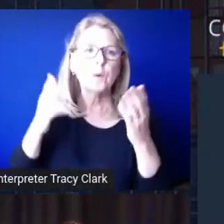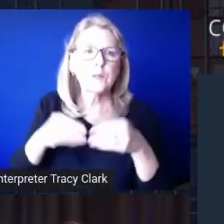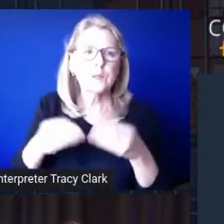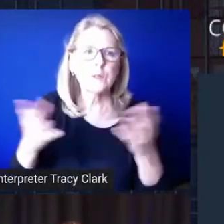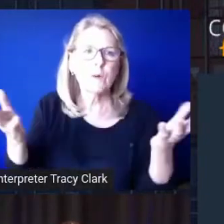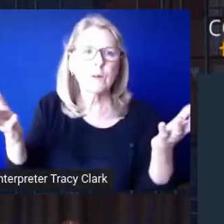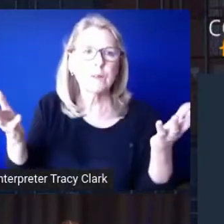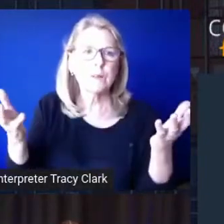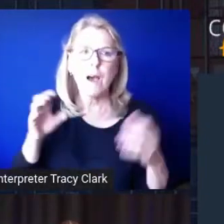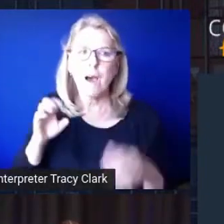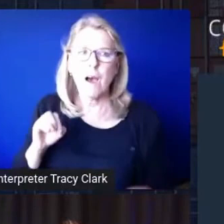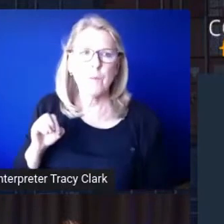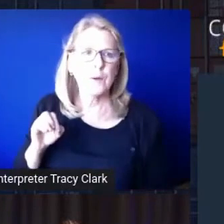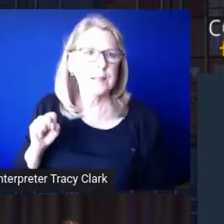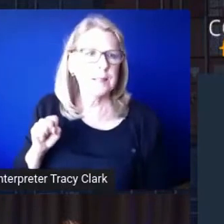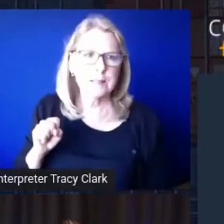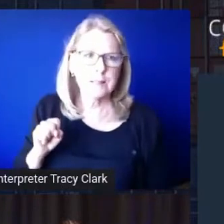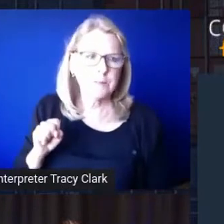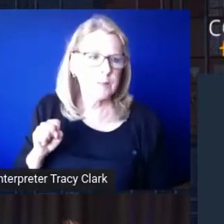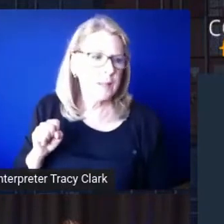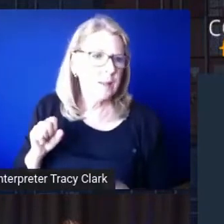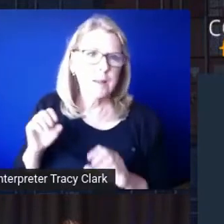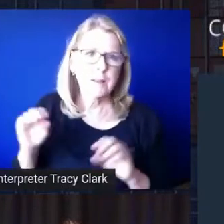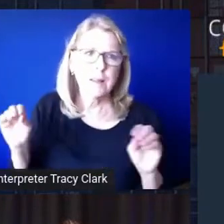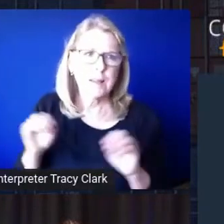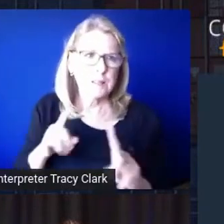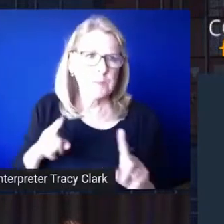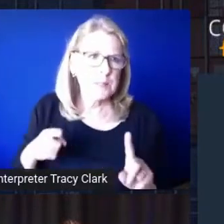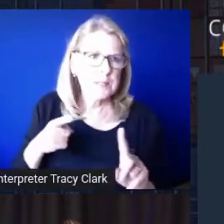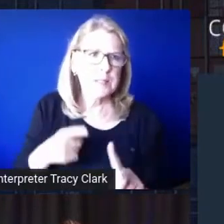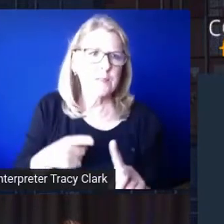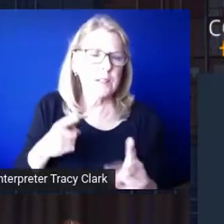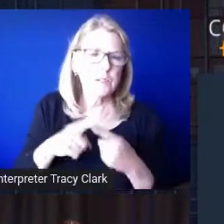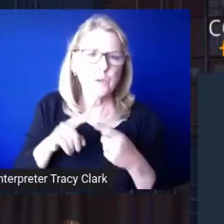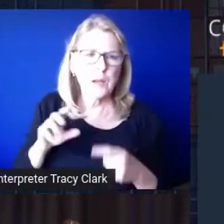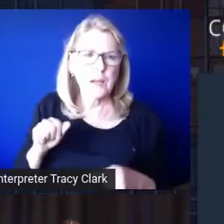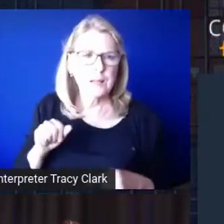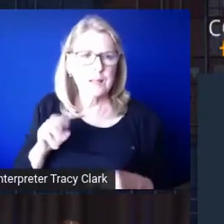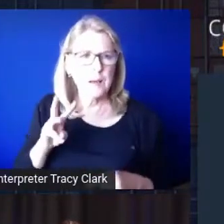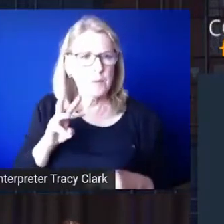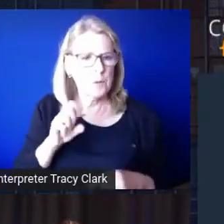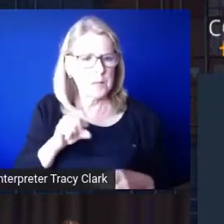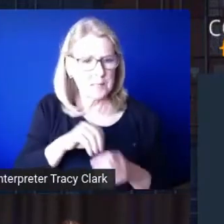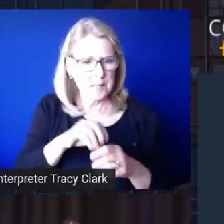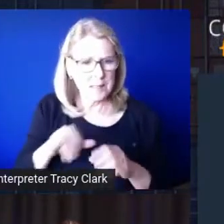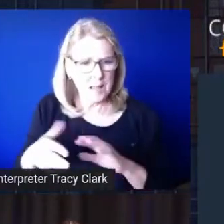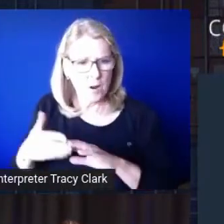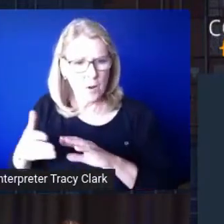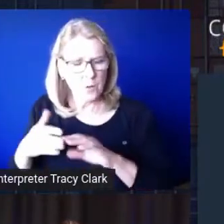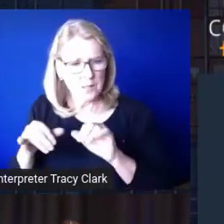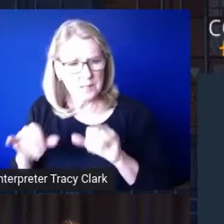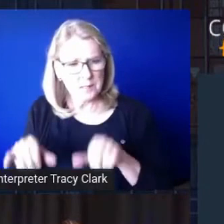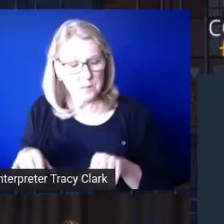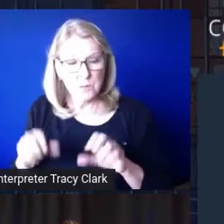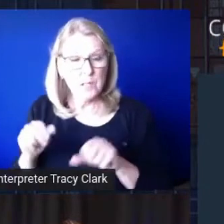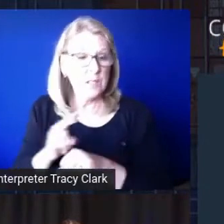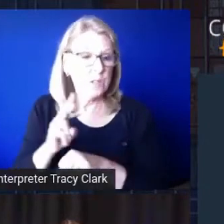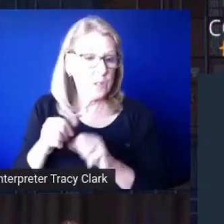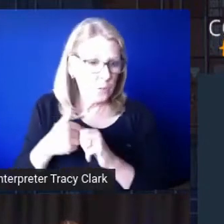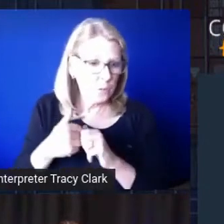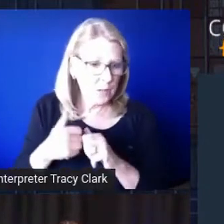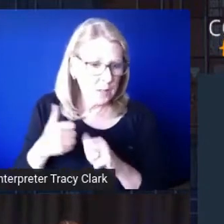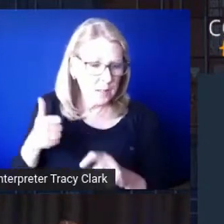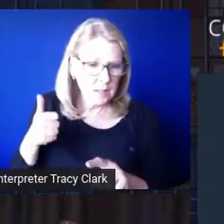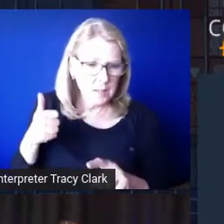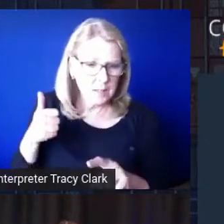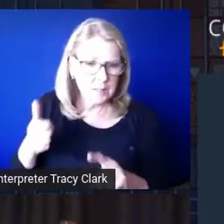nothing specific to AWS that, inside that operating. You can use it with self-managed Kubernetes. You can use